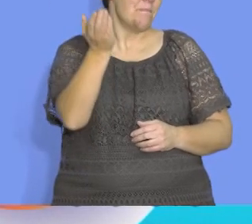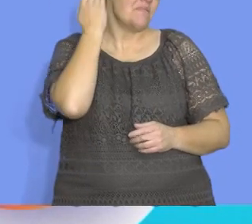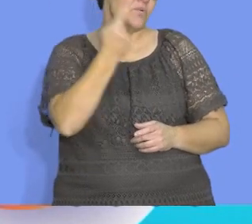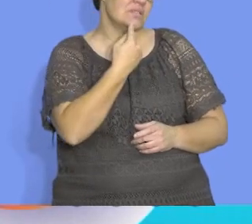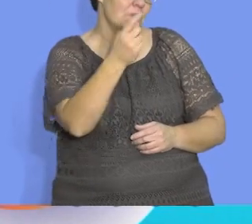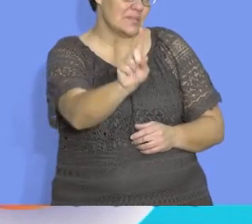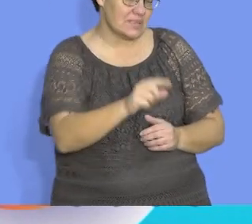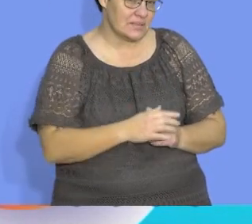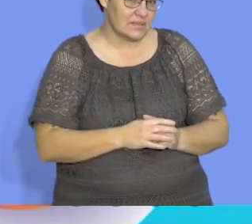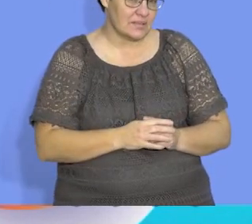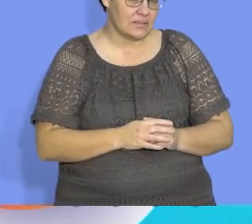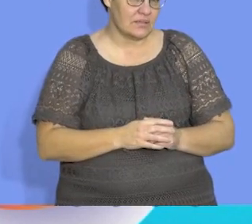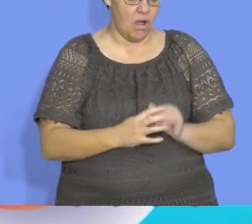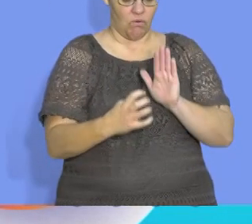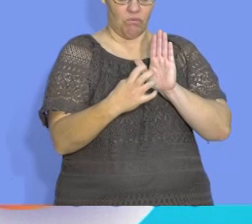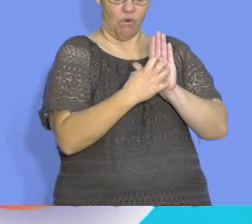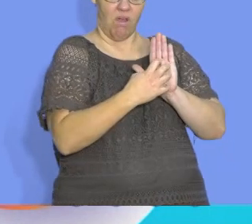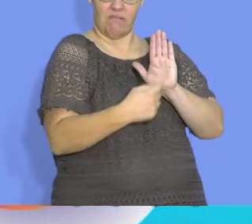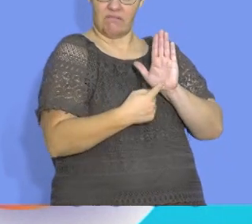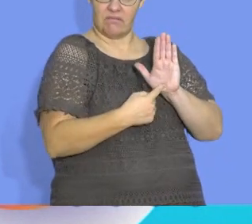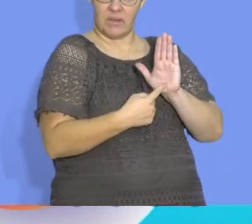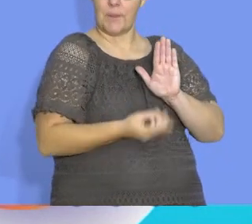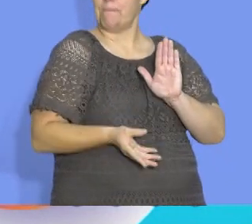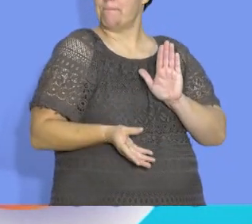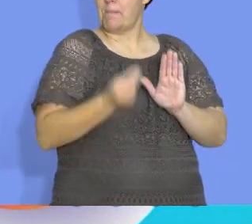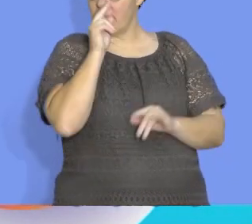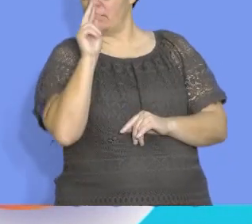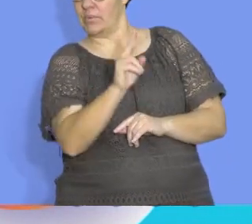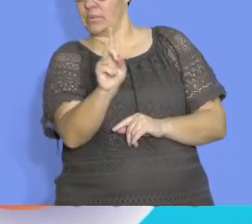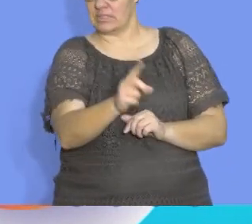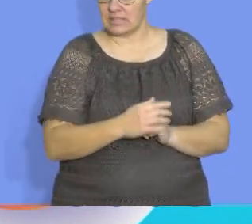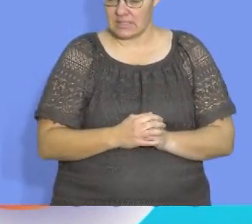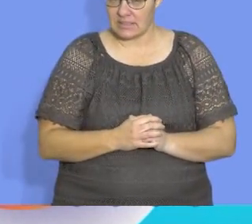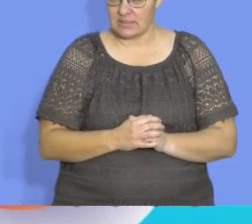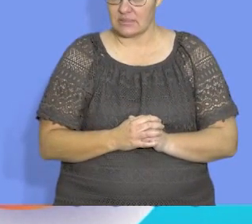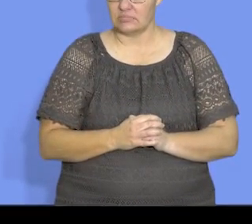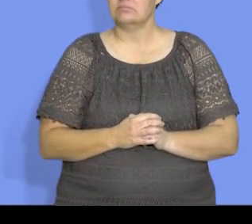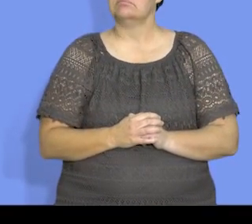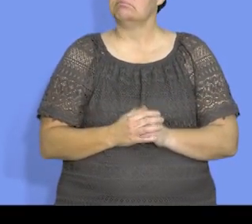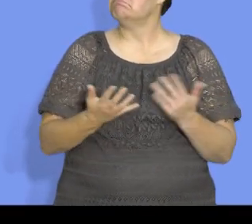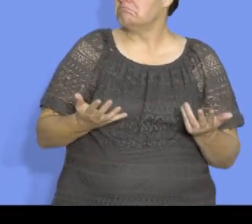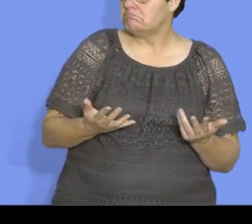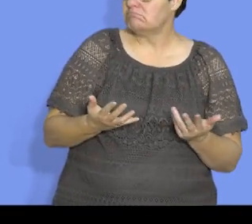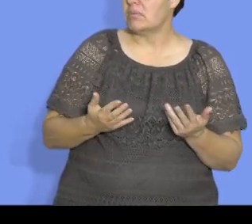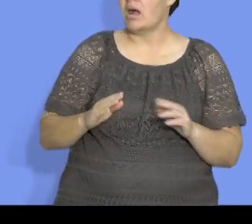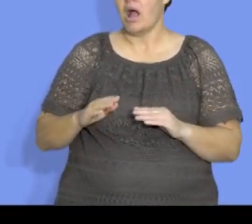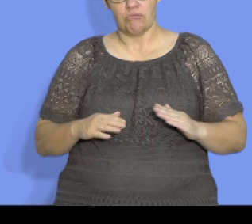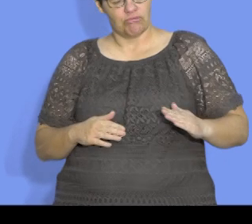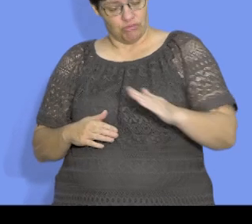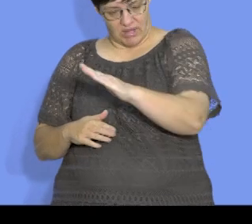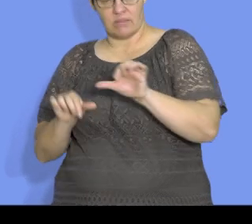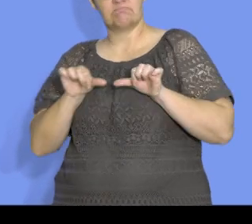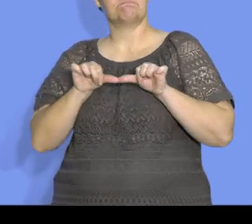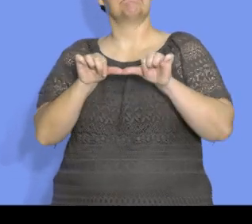earlier. What sort of graph do you think we're going to be looking at? Well, it would be one where the gradient is